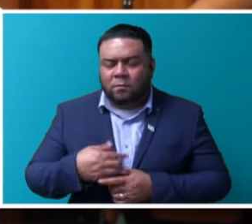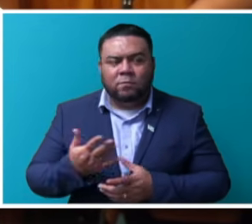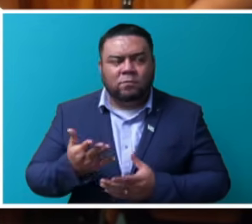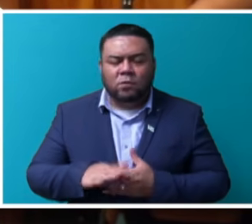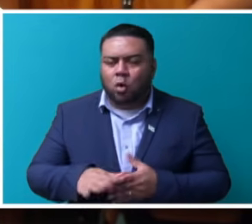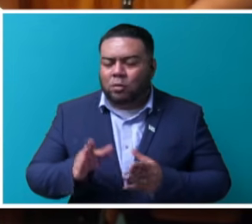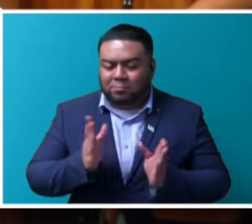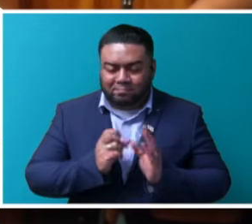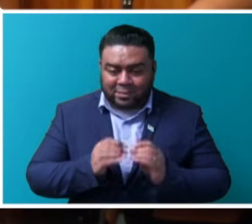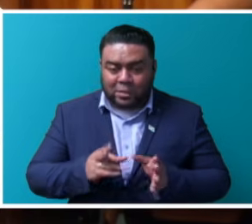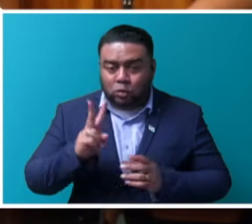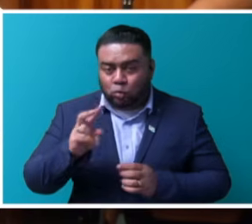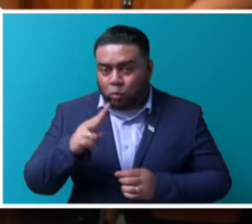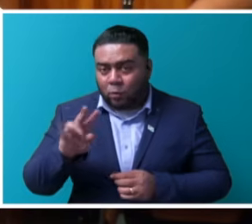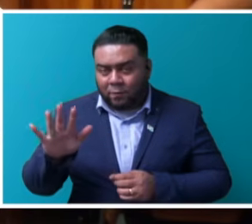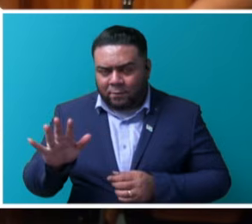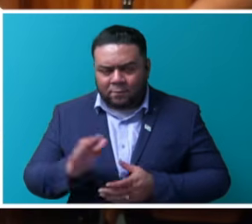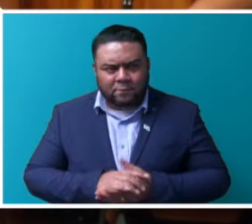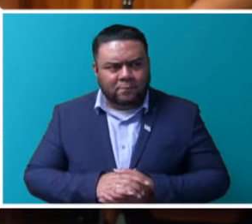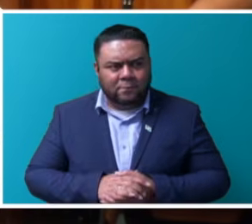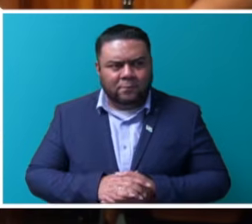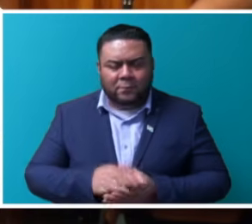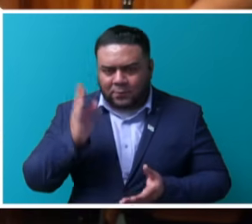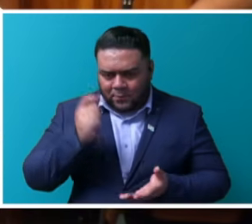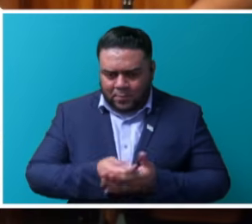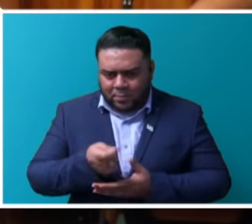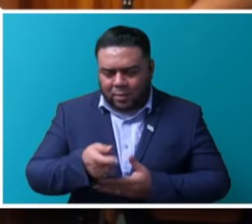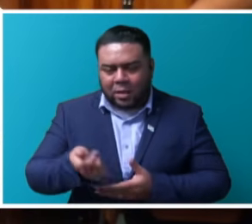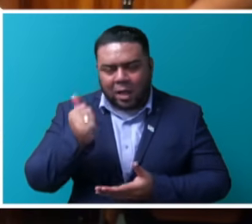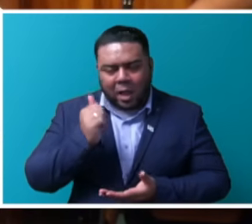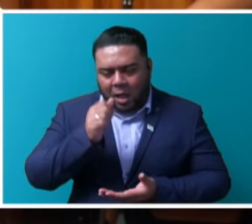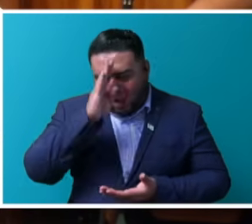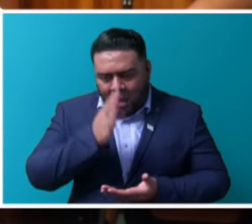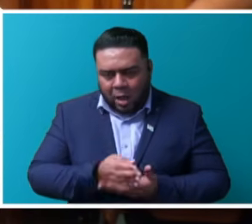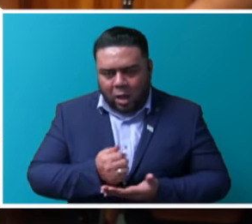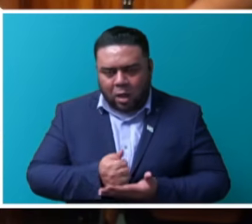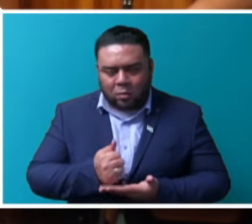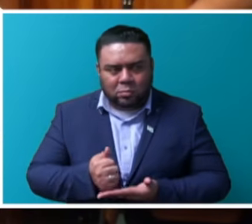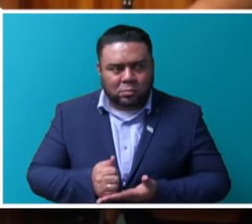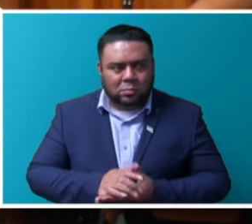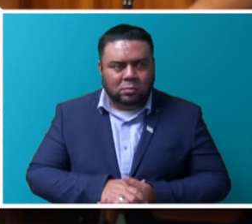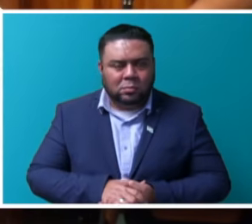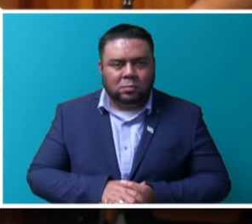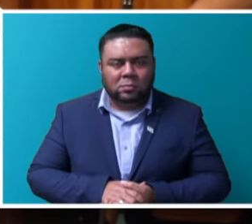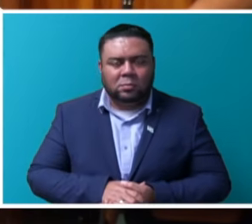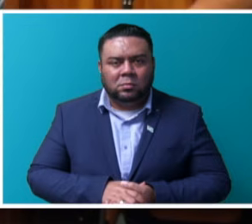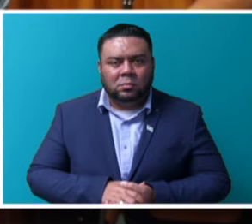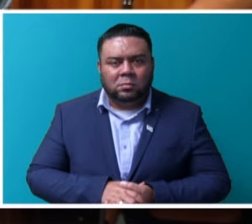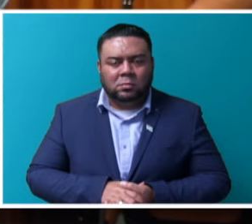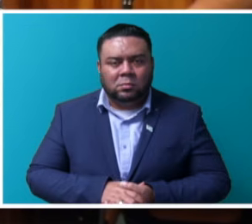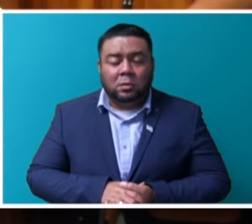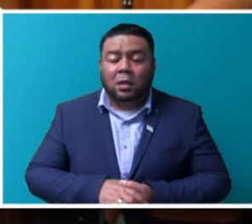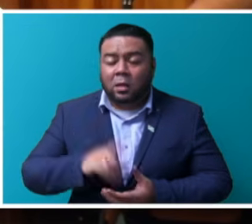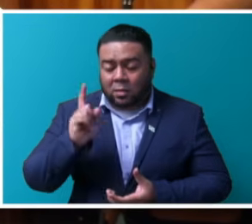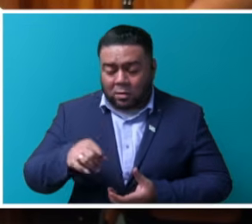2, 2025. Stipends will be paid directly to student account and they can decide on renting out or staying in hostel. Mr.